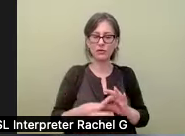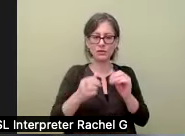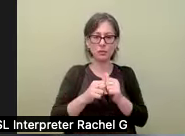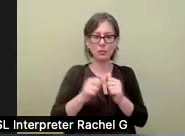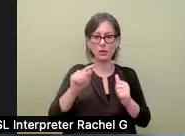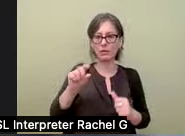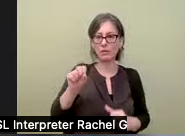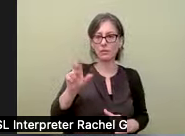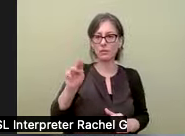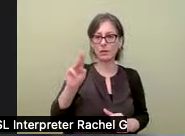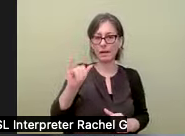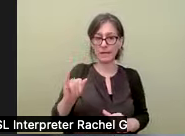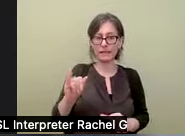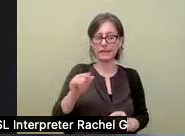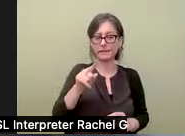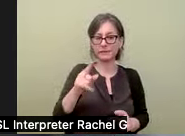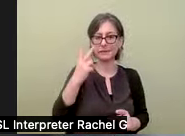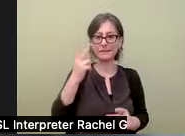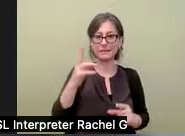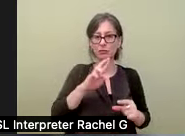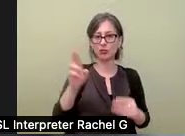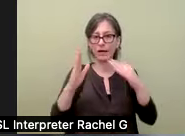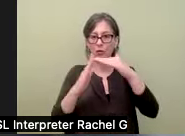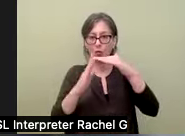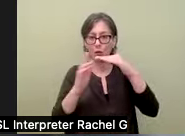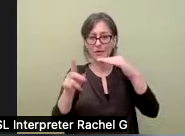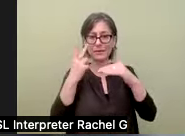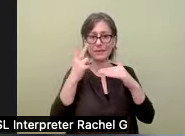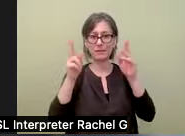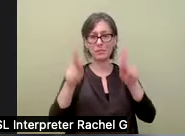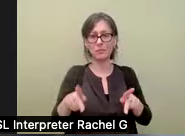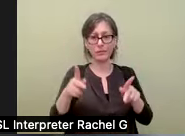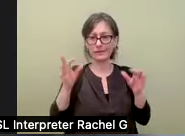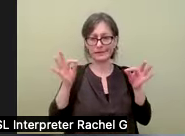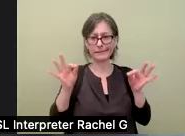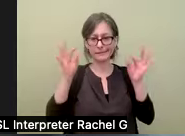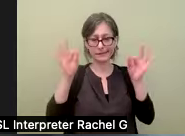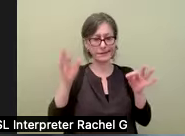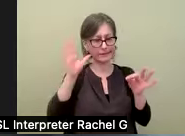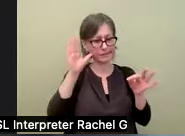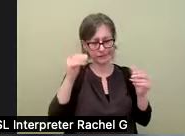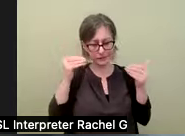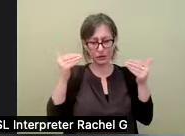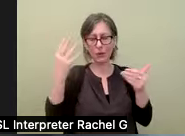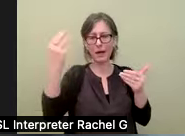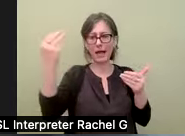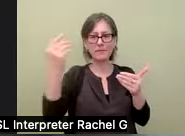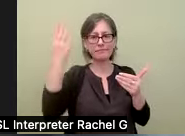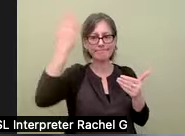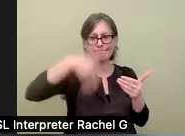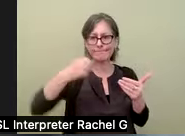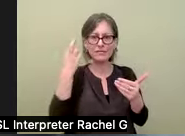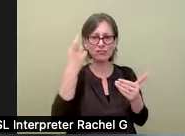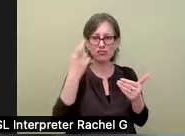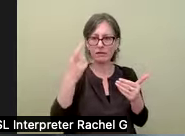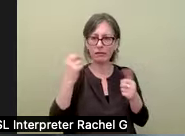you can see in the upper right corner, that's a person who decided to try and go out in the water, not realizing how powerful